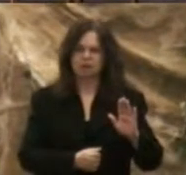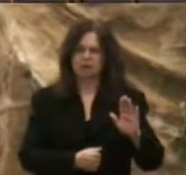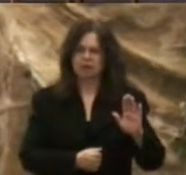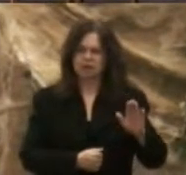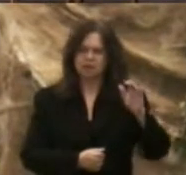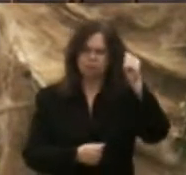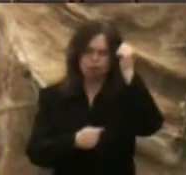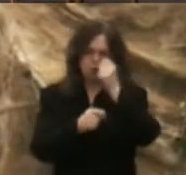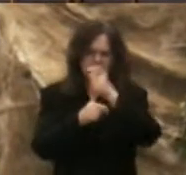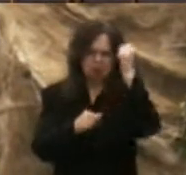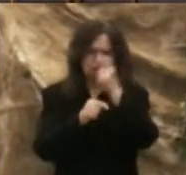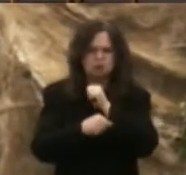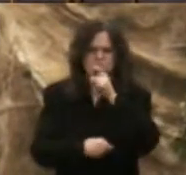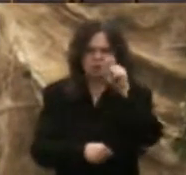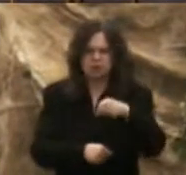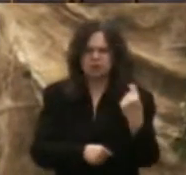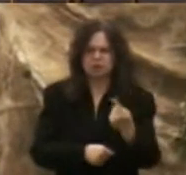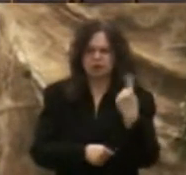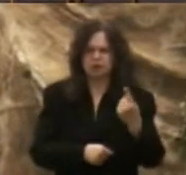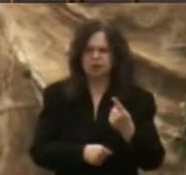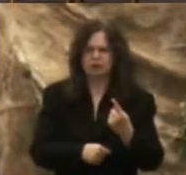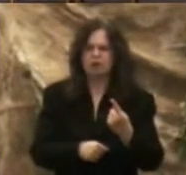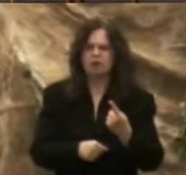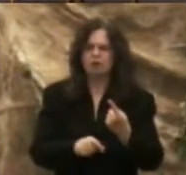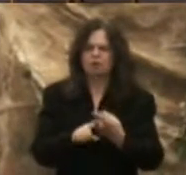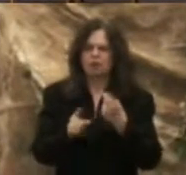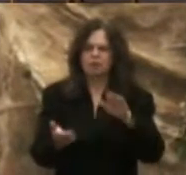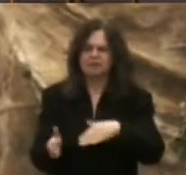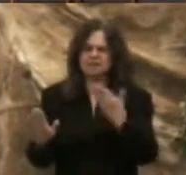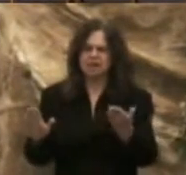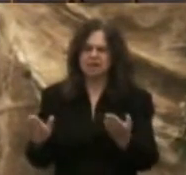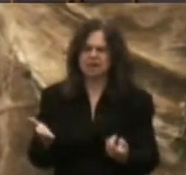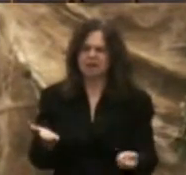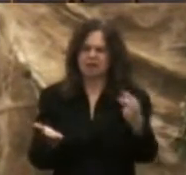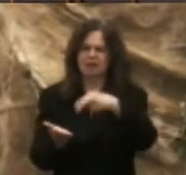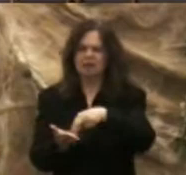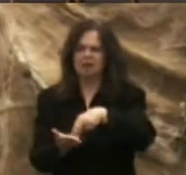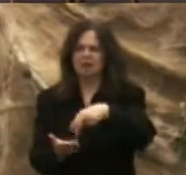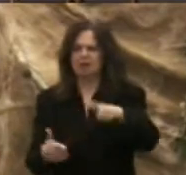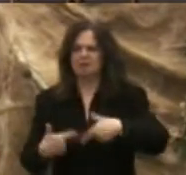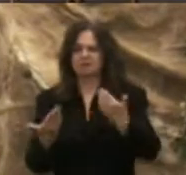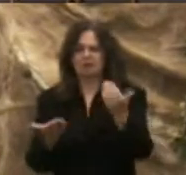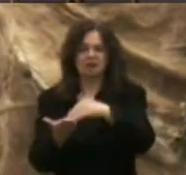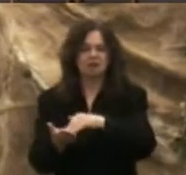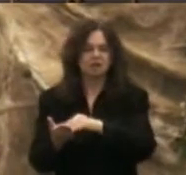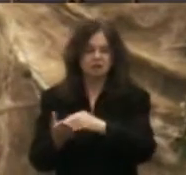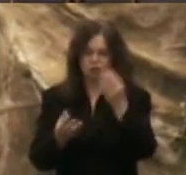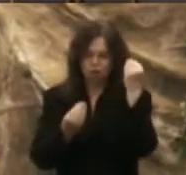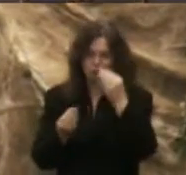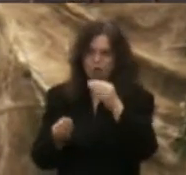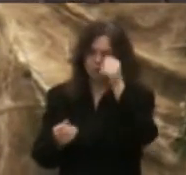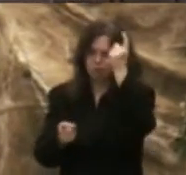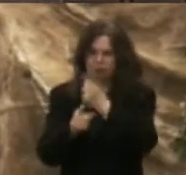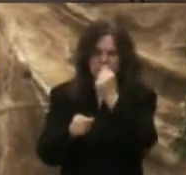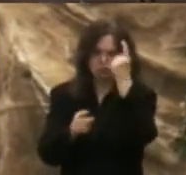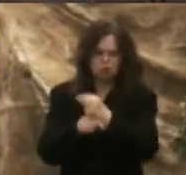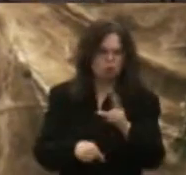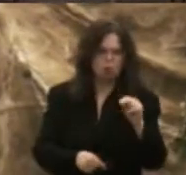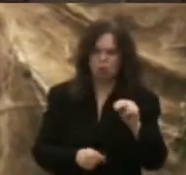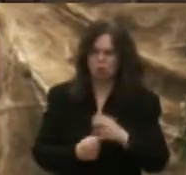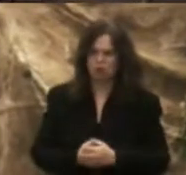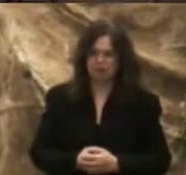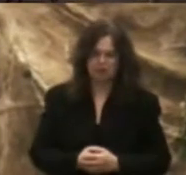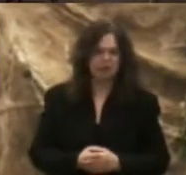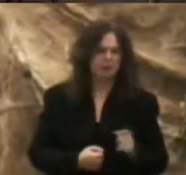that word. Here's where we have a great advantage. You see, we still have the very